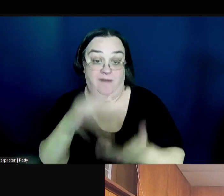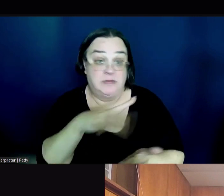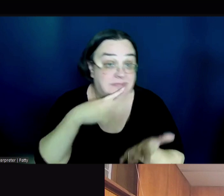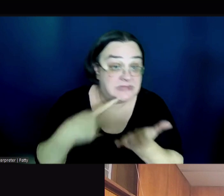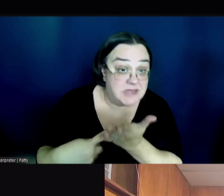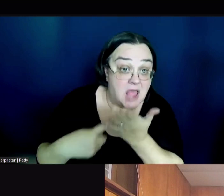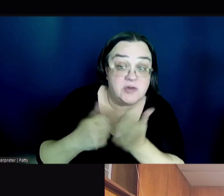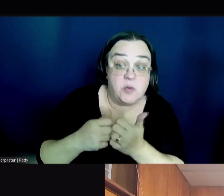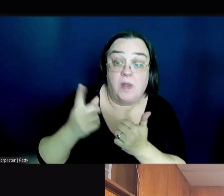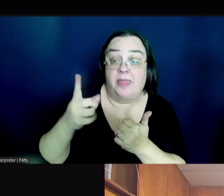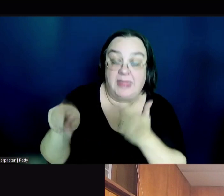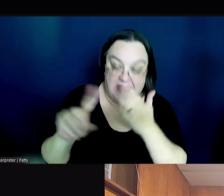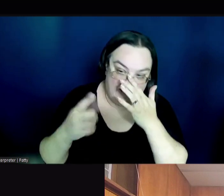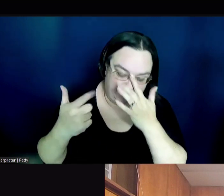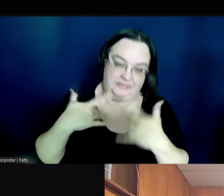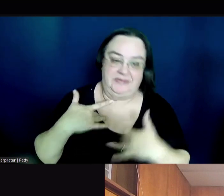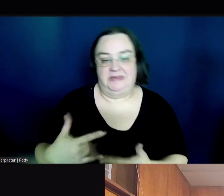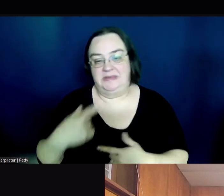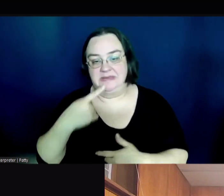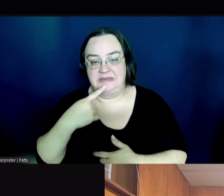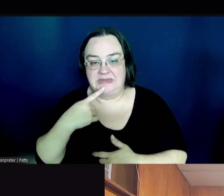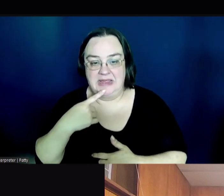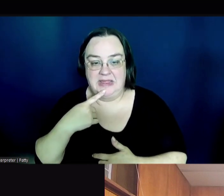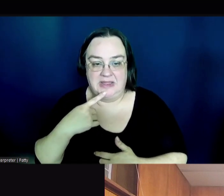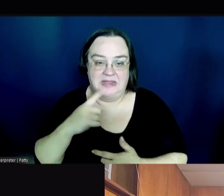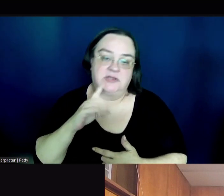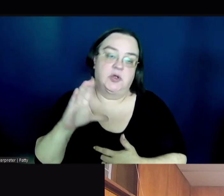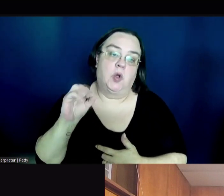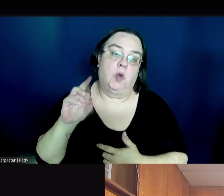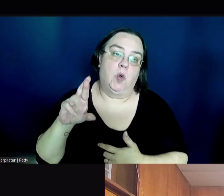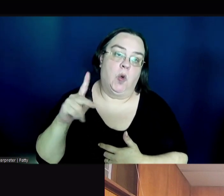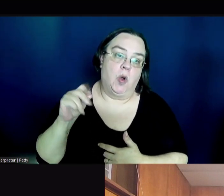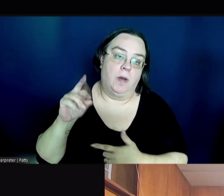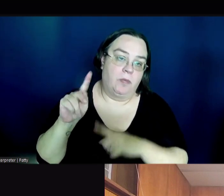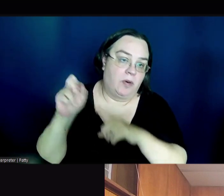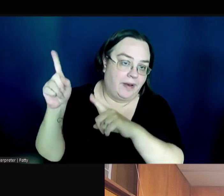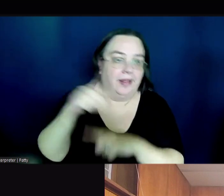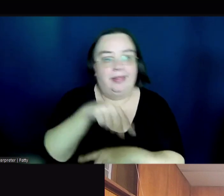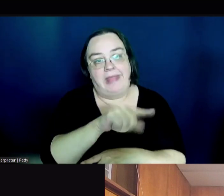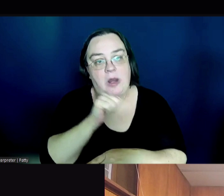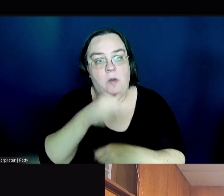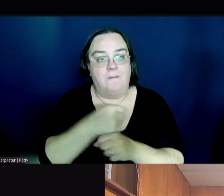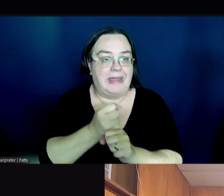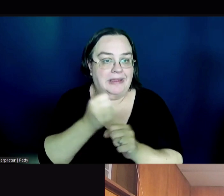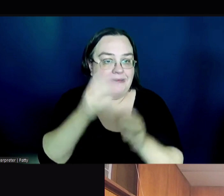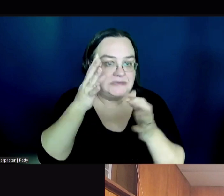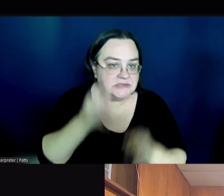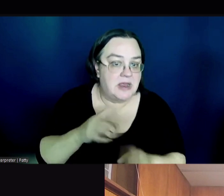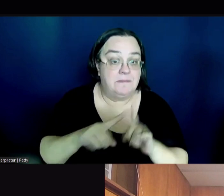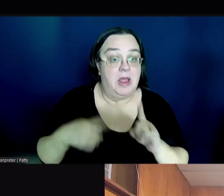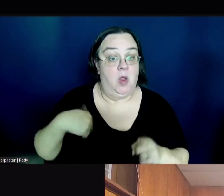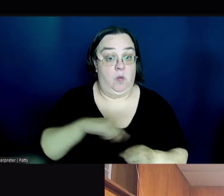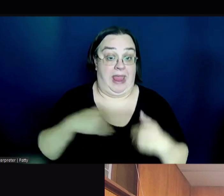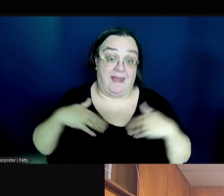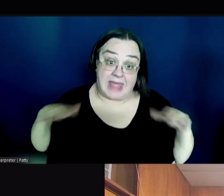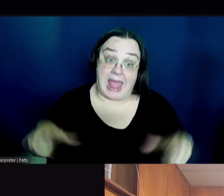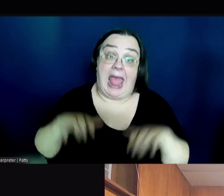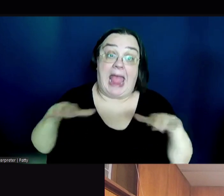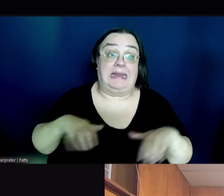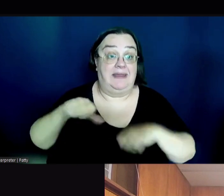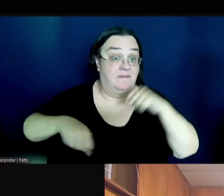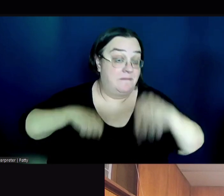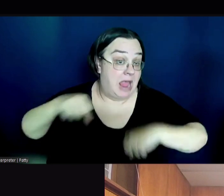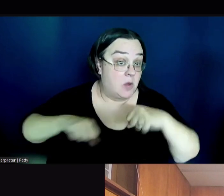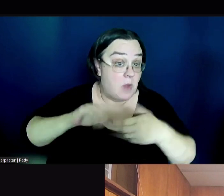They usually say it's corporate and that they don't make decisions on individual sites, but we have an active bike riding community, and it just makes